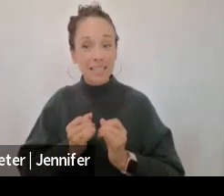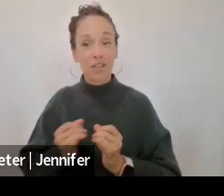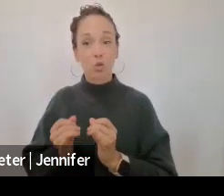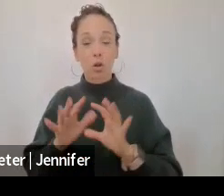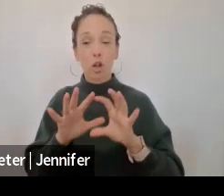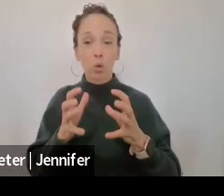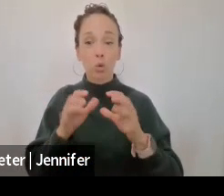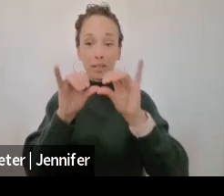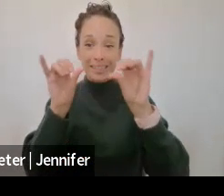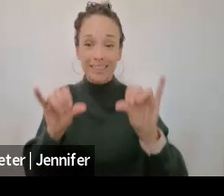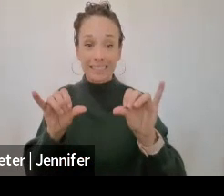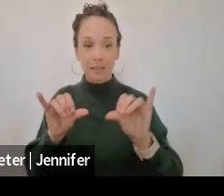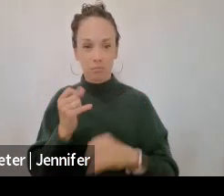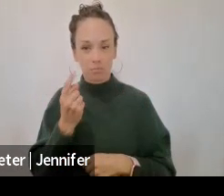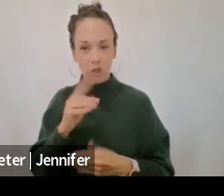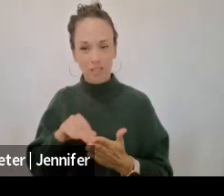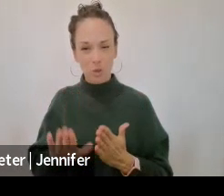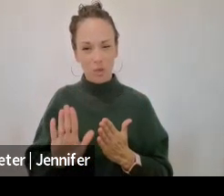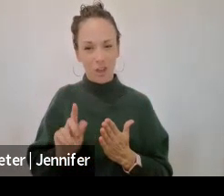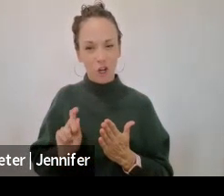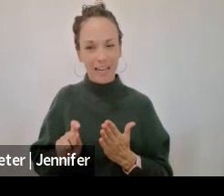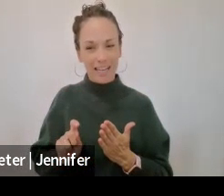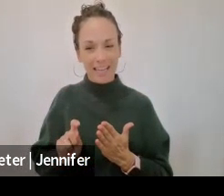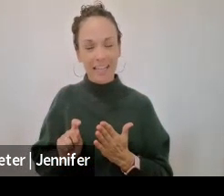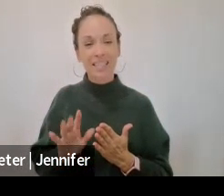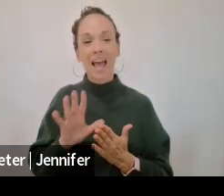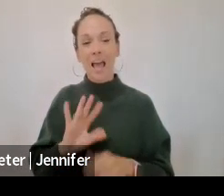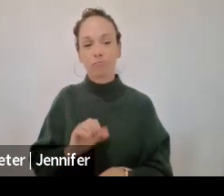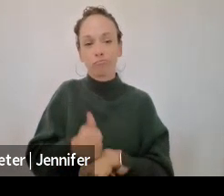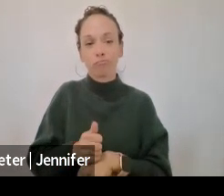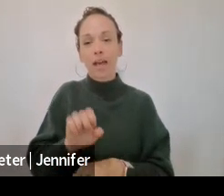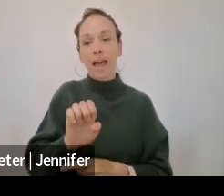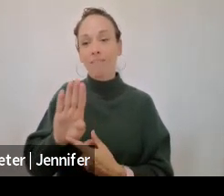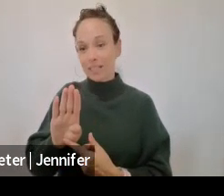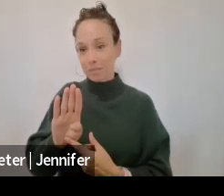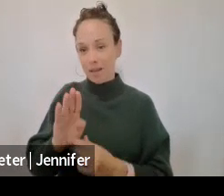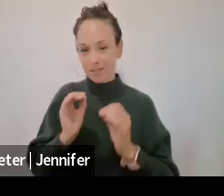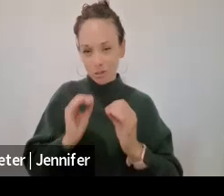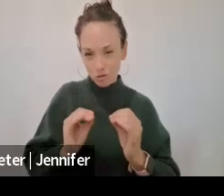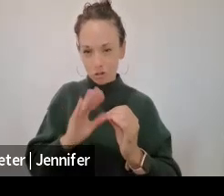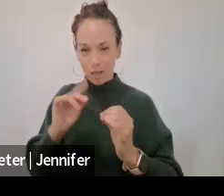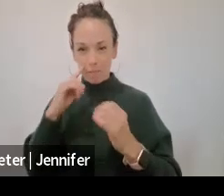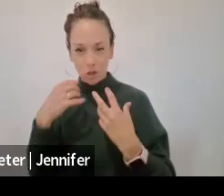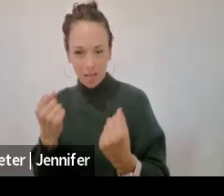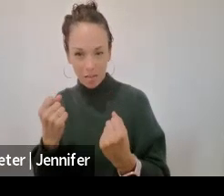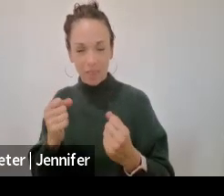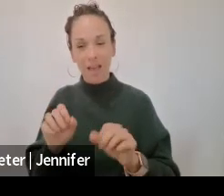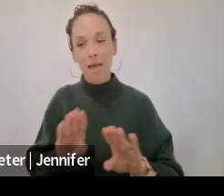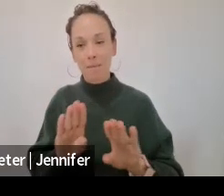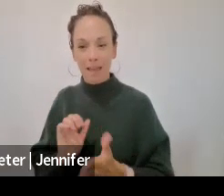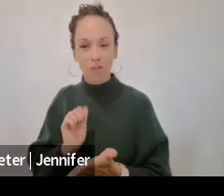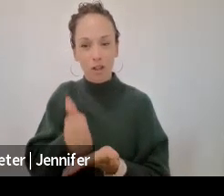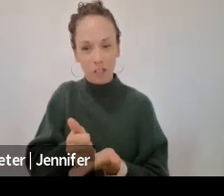understand student needs and select and implement evidence-based instructional and mental health and behavioral interventions